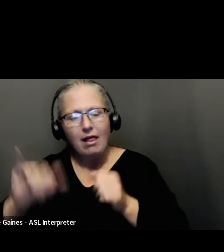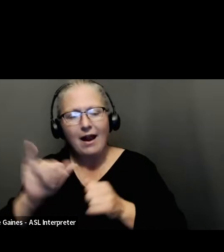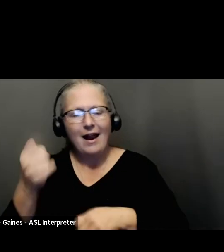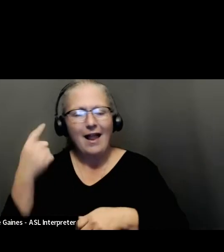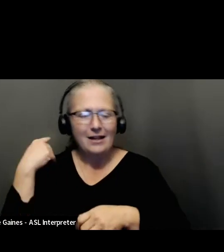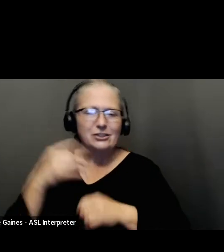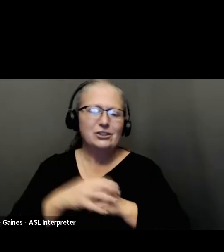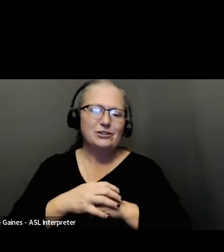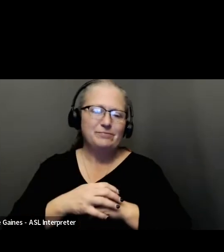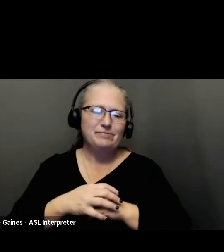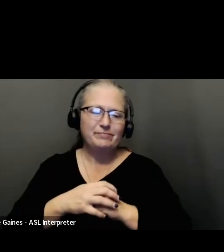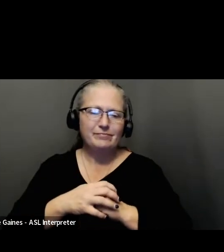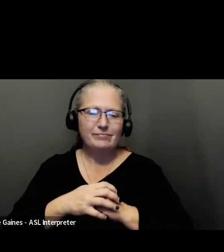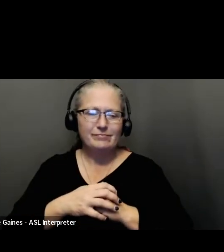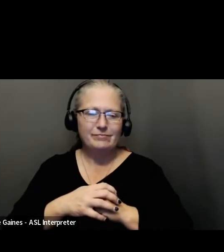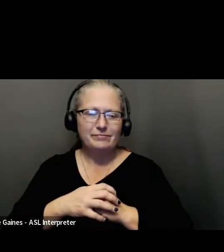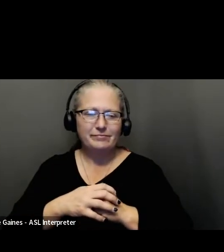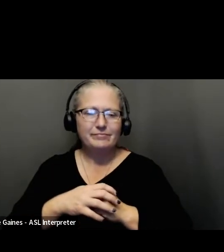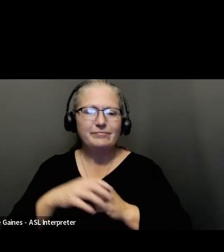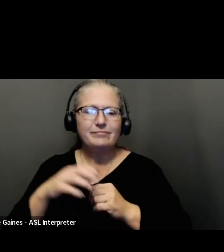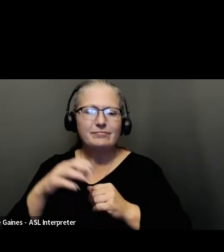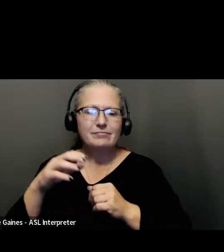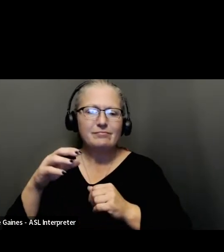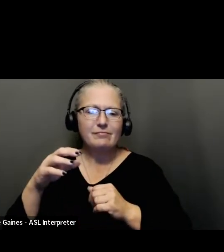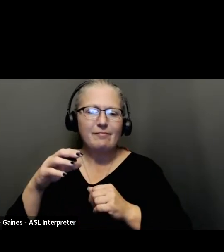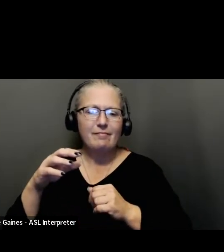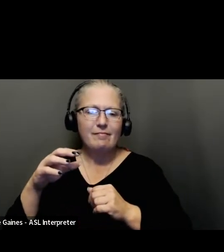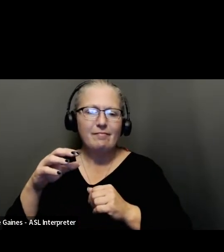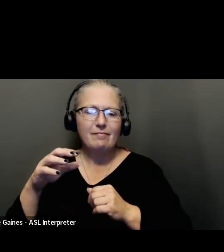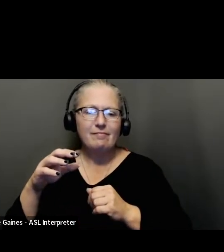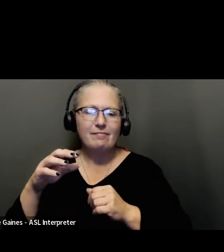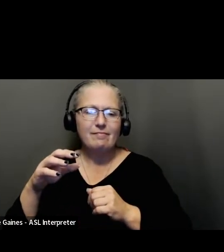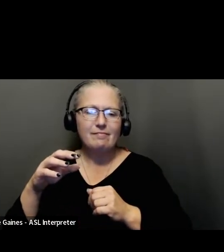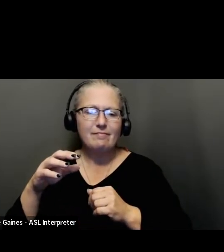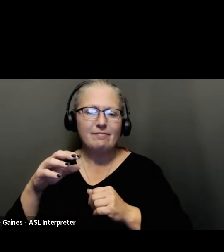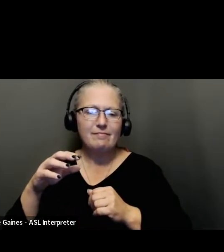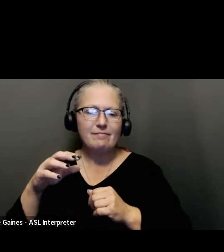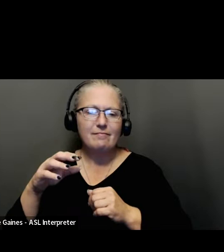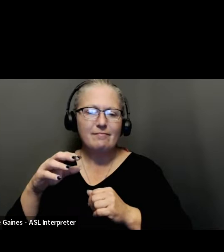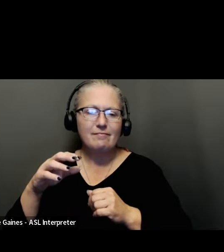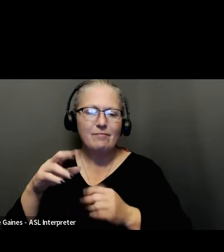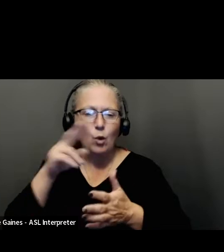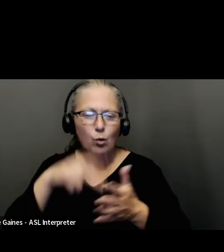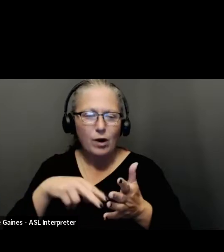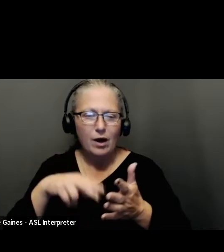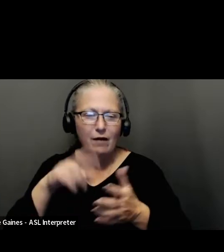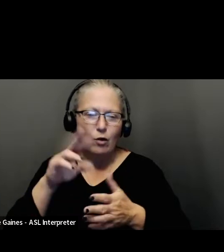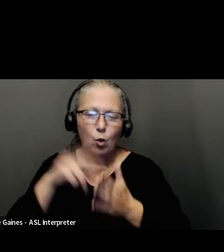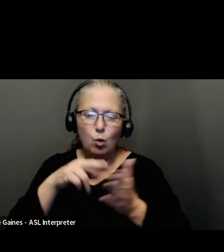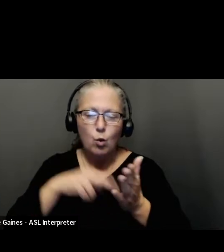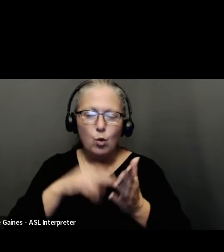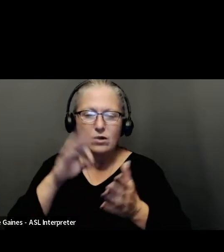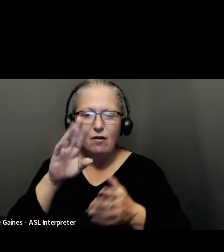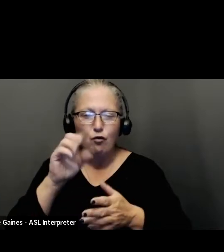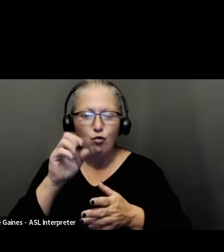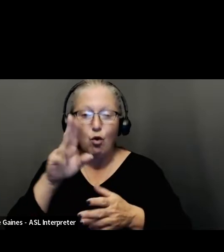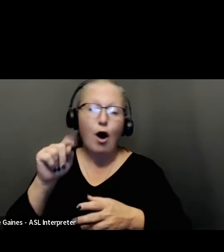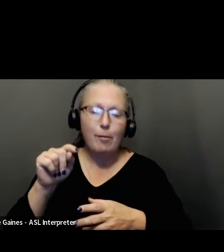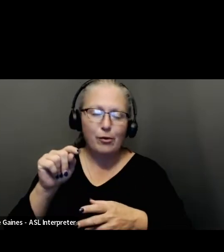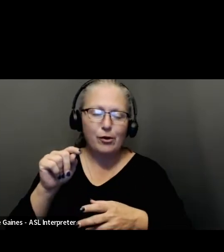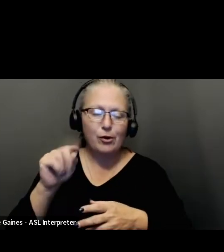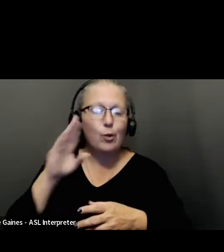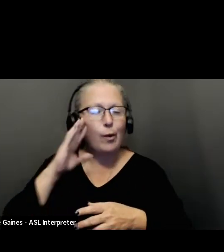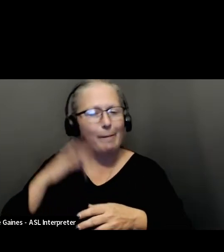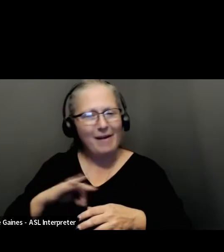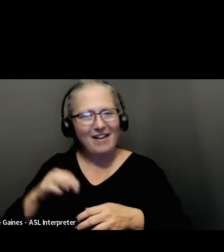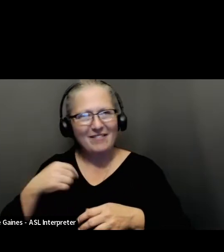year. I think right up with reading the rules of Robert is going to